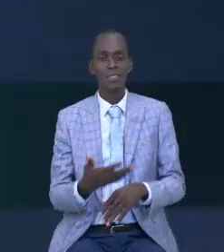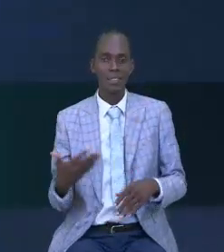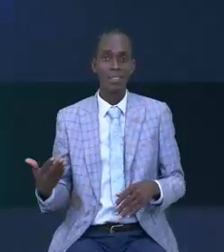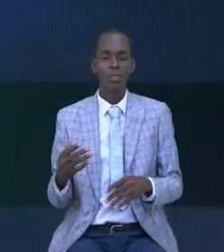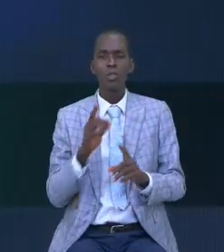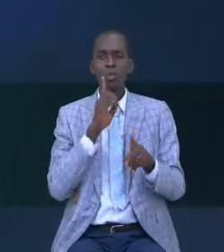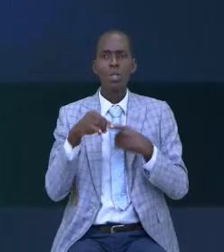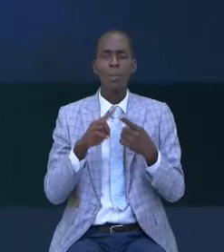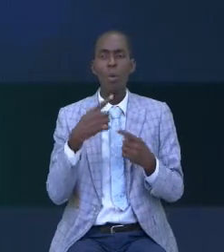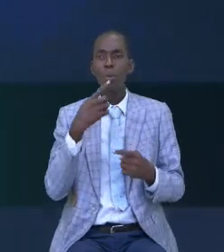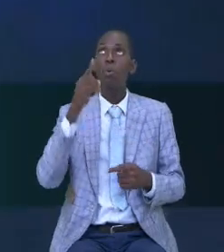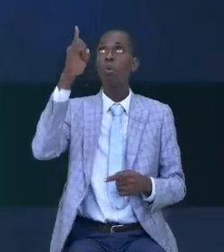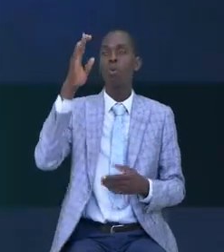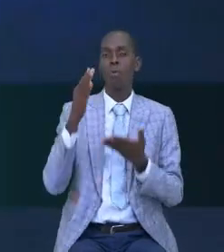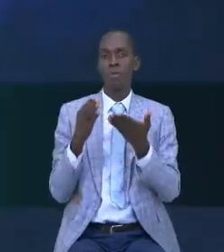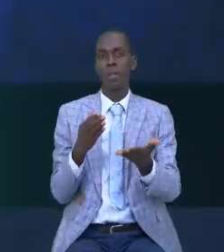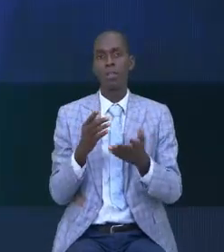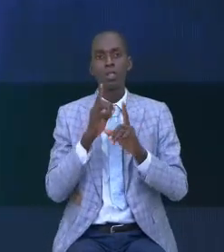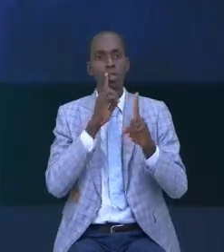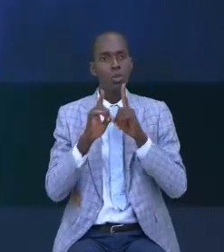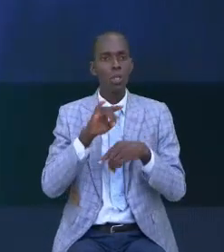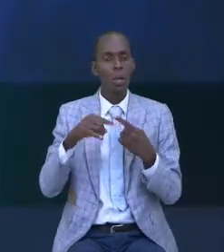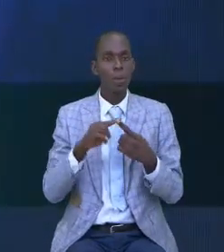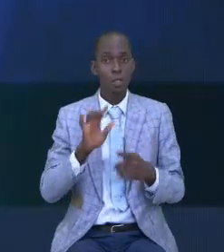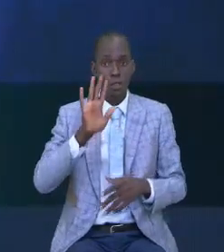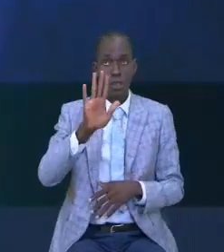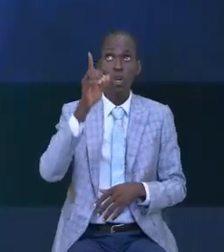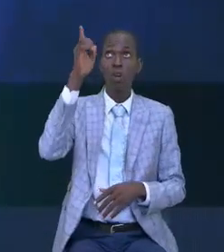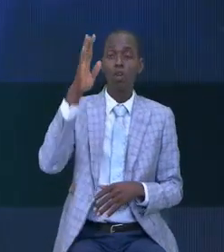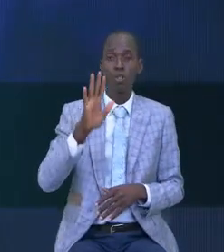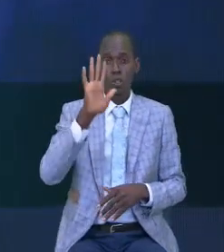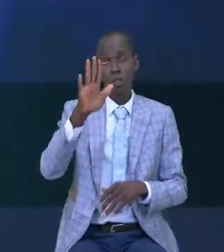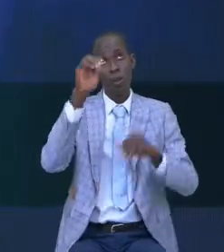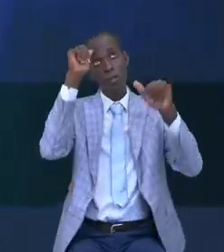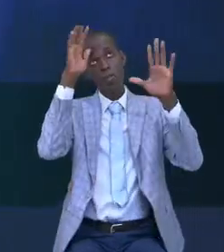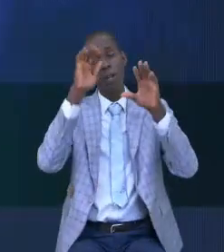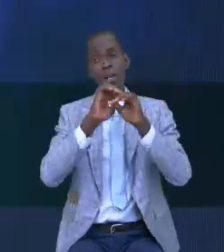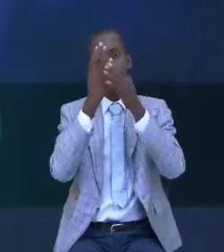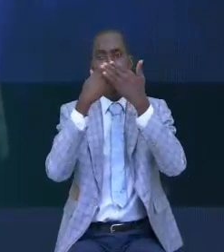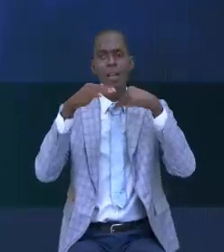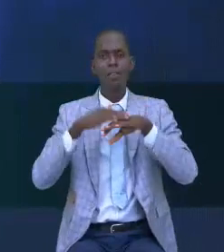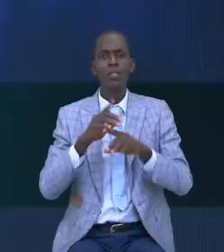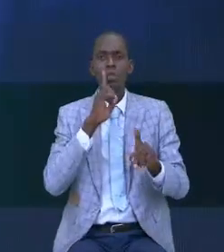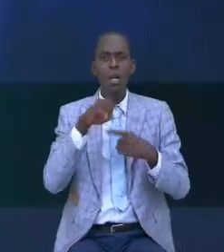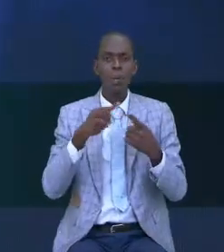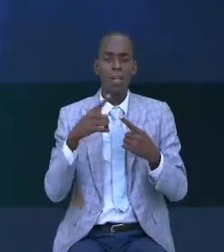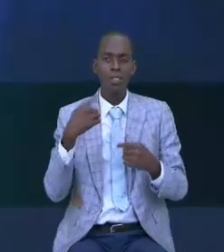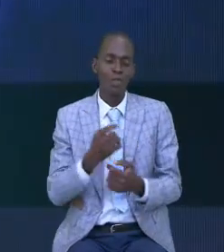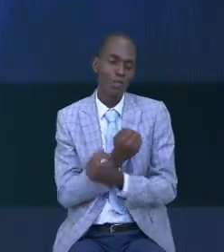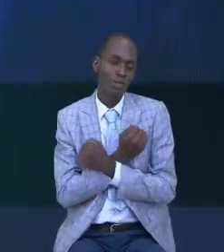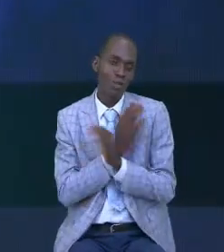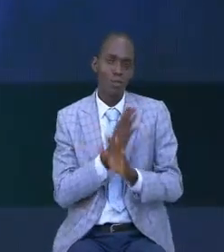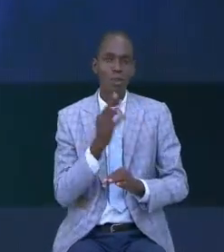talking about God. It's talking about your God, your Father in heaven. It's talking about the lover of your